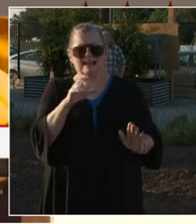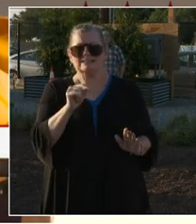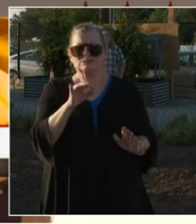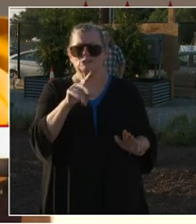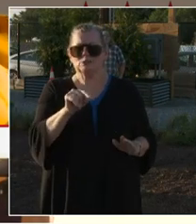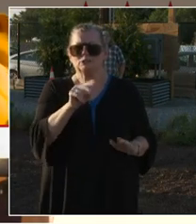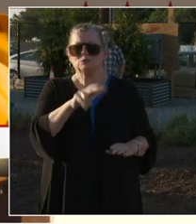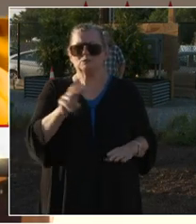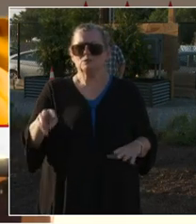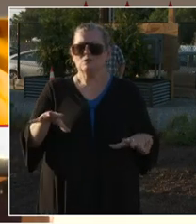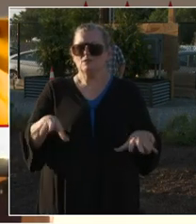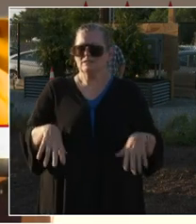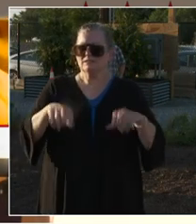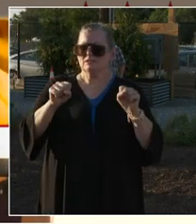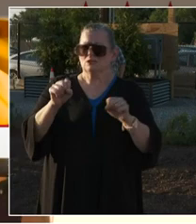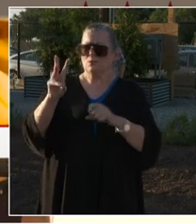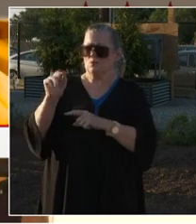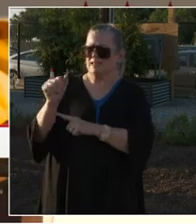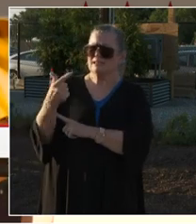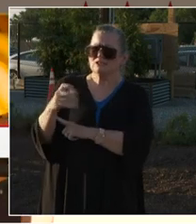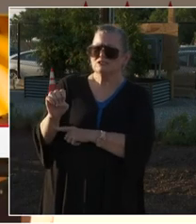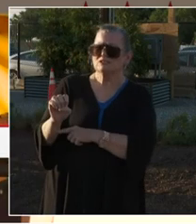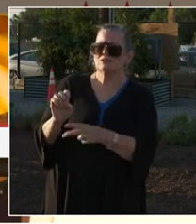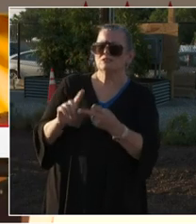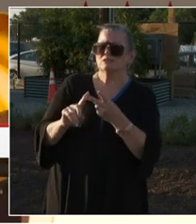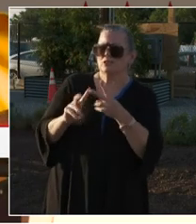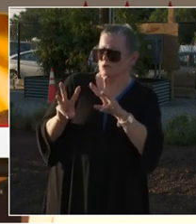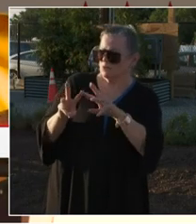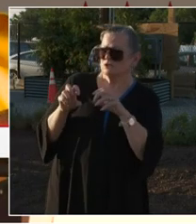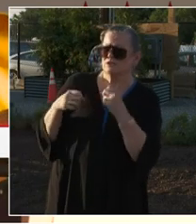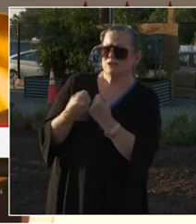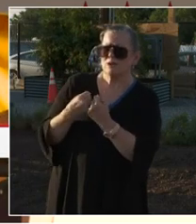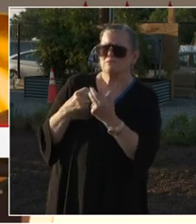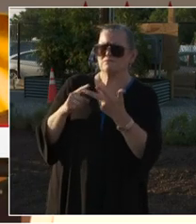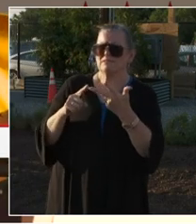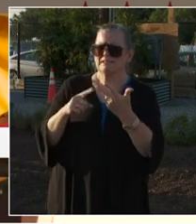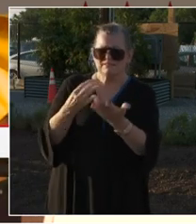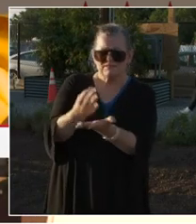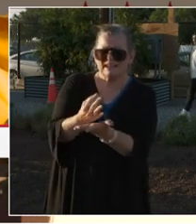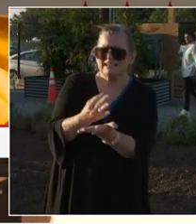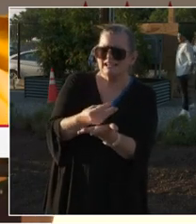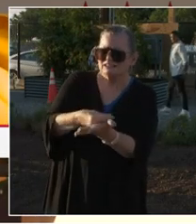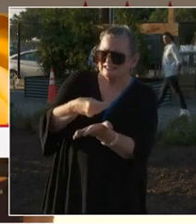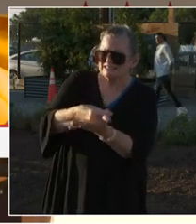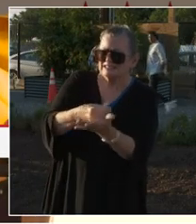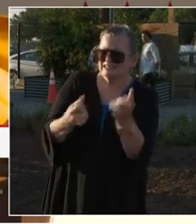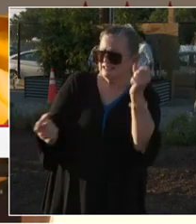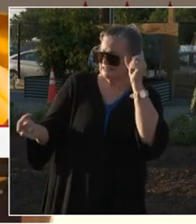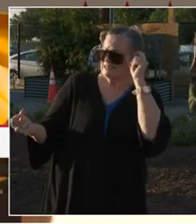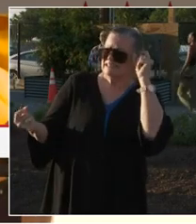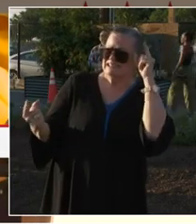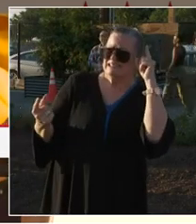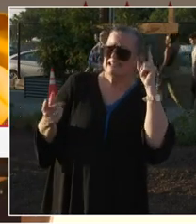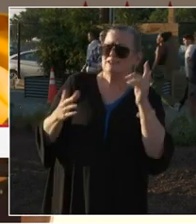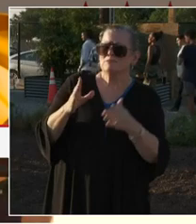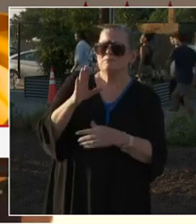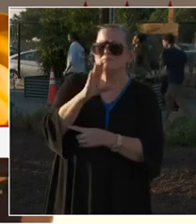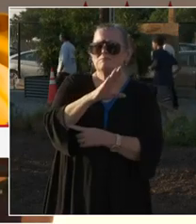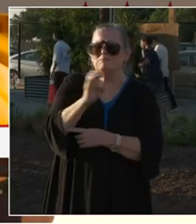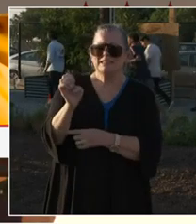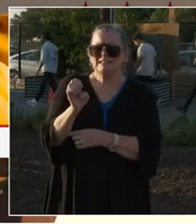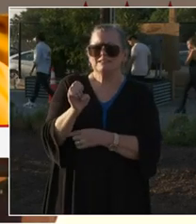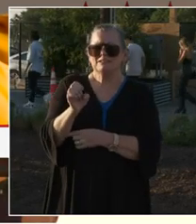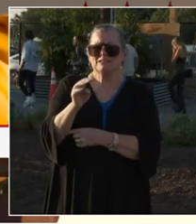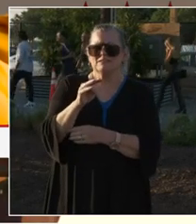negotiation workshops, financial literacy series, and the Be the Movement Women's Policy Bootcamp in conjunction with